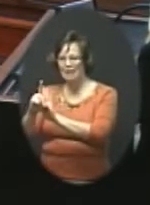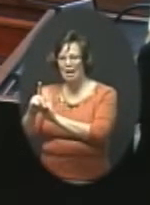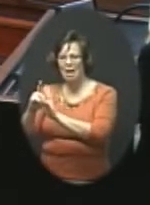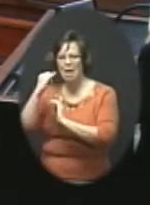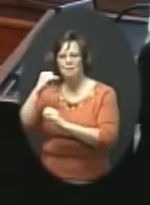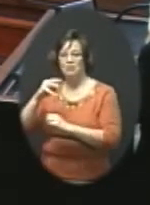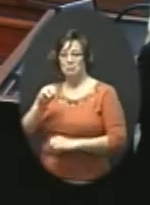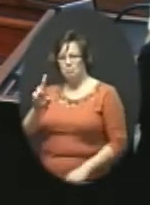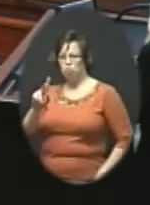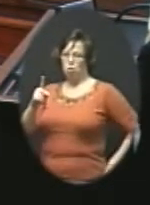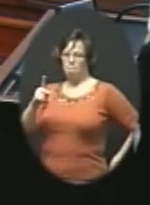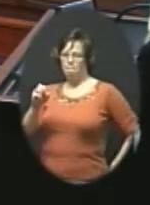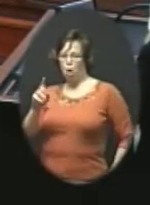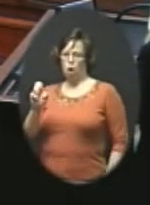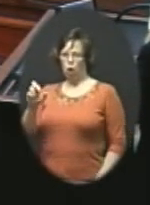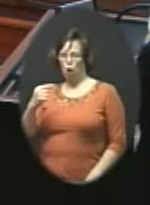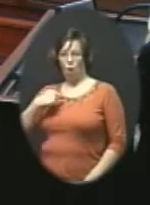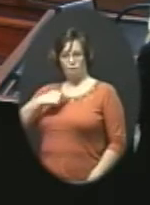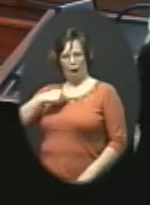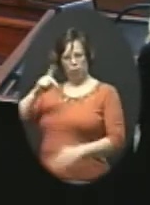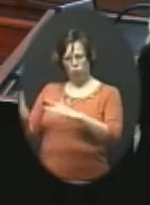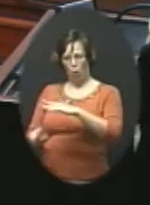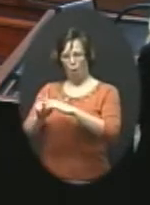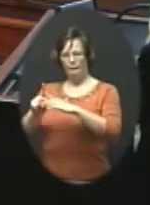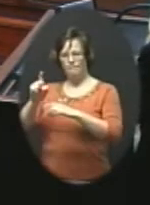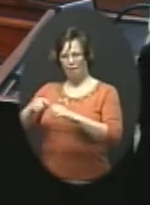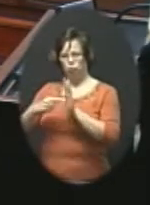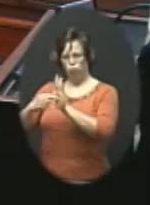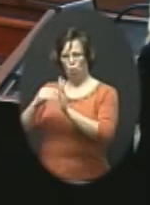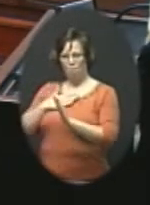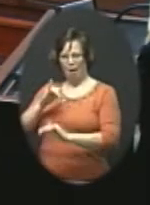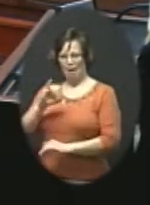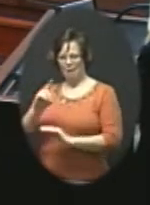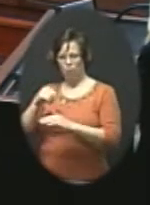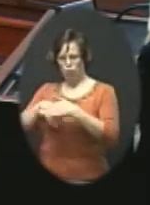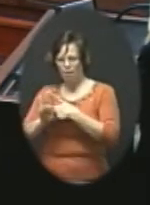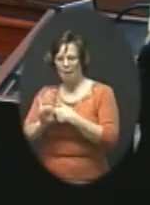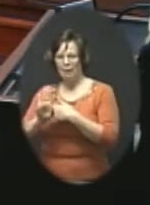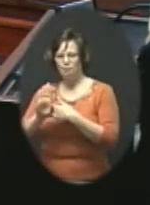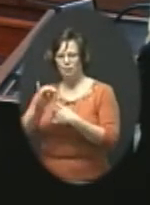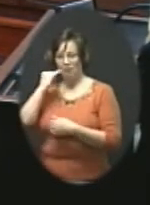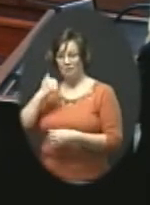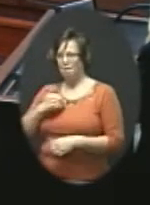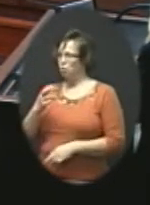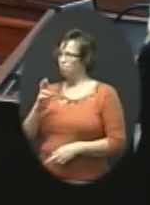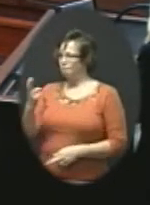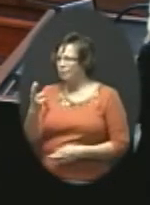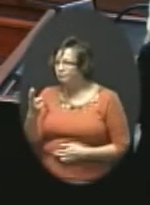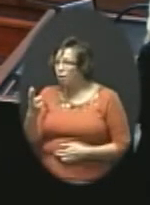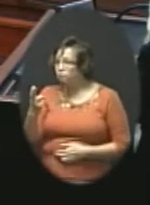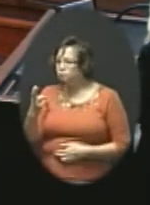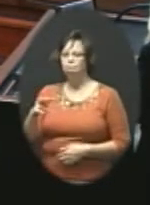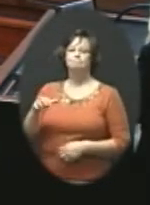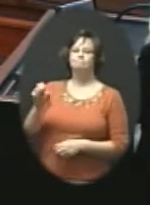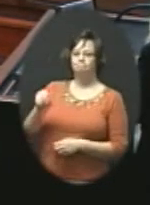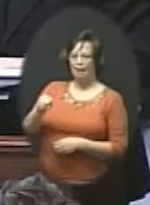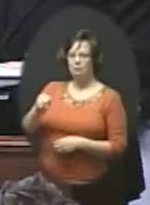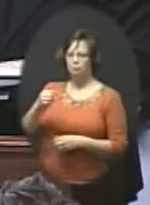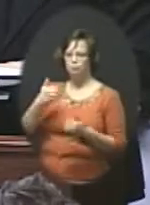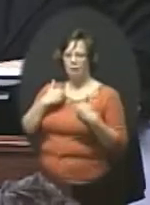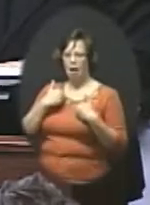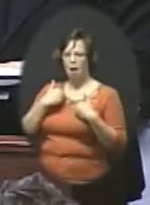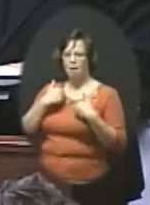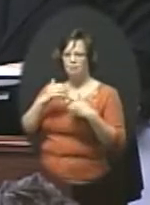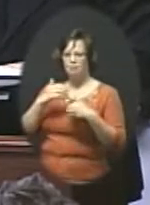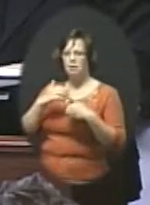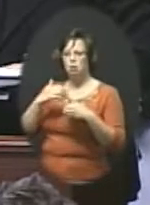if it's Mr. Parker comes to school, he has to show his identification in order to get in, even if he's your best buddy. You bet. And we rely heavily on our